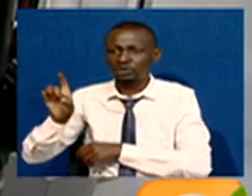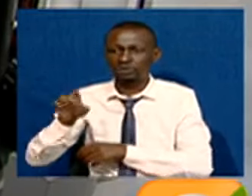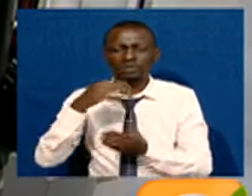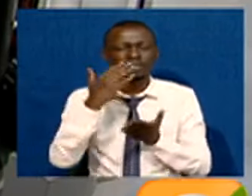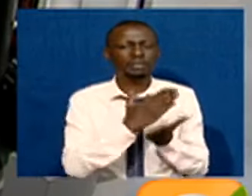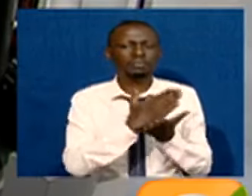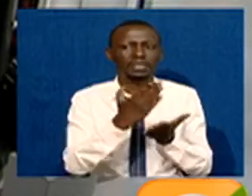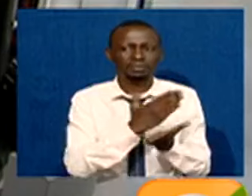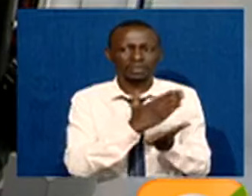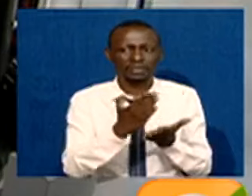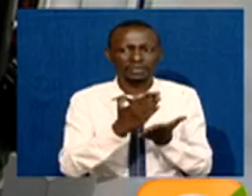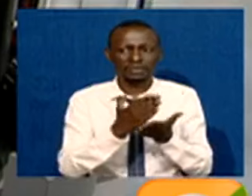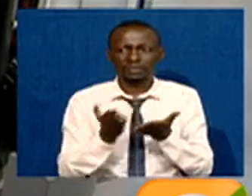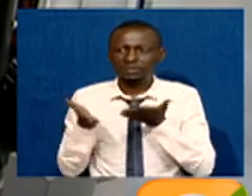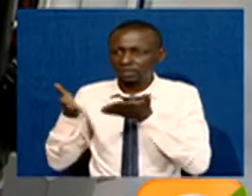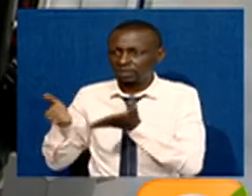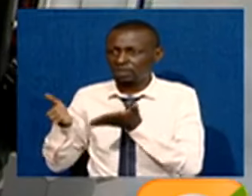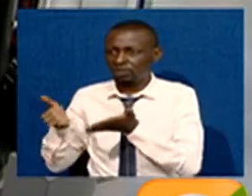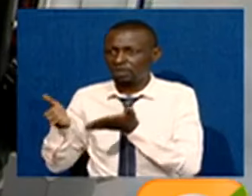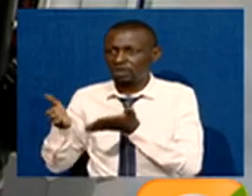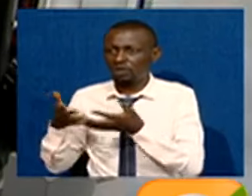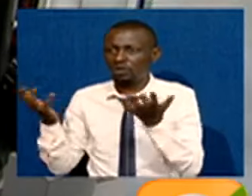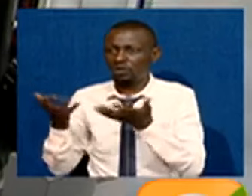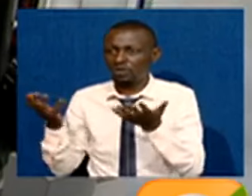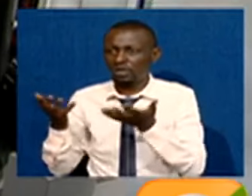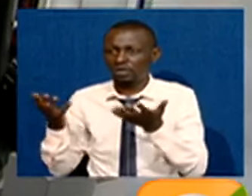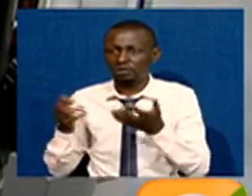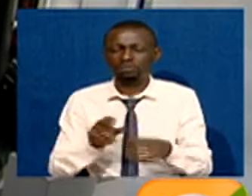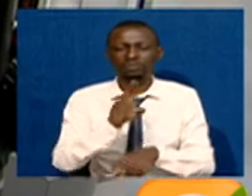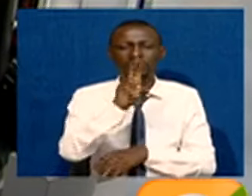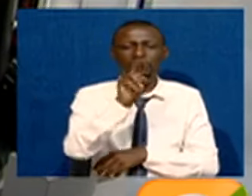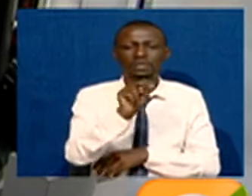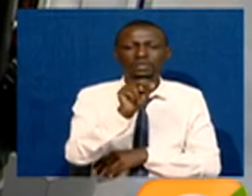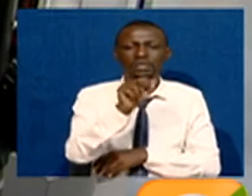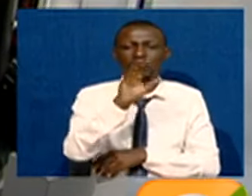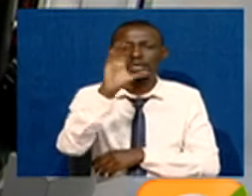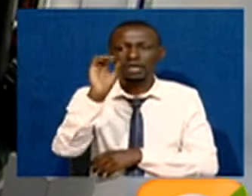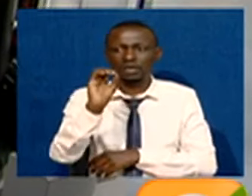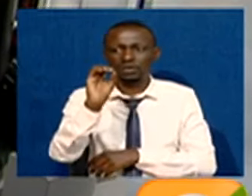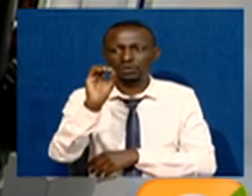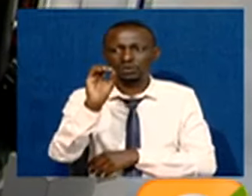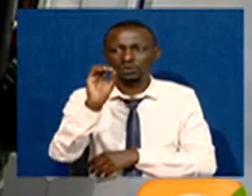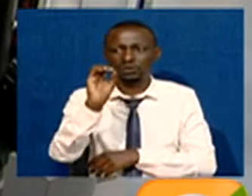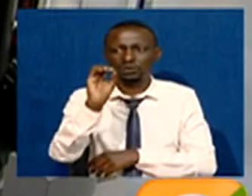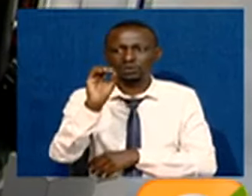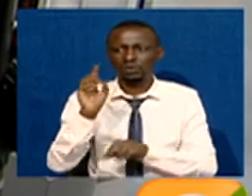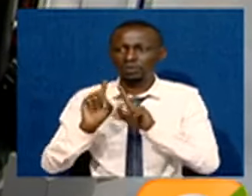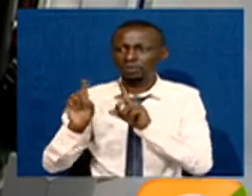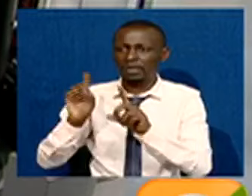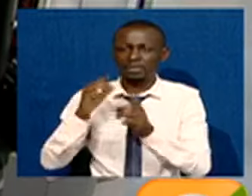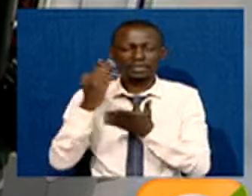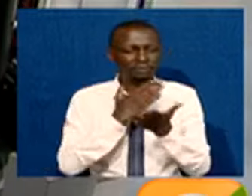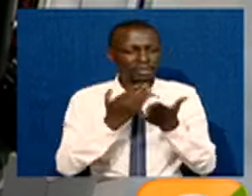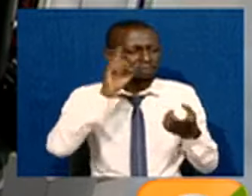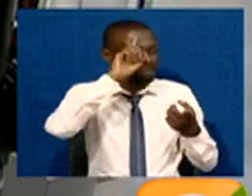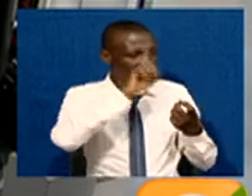So currently it's been at? NACONEC. True, but the department is the one that has a reduction. Yes, the department itself has a reduction,